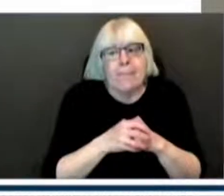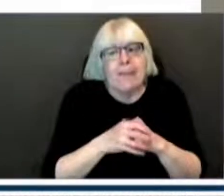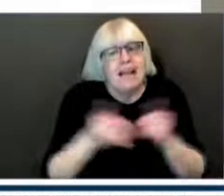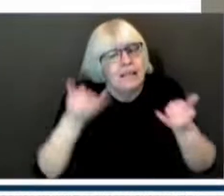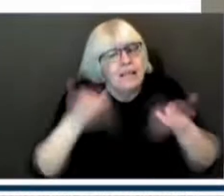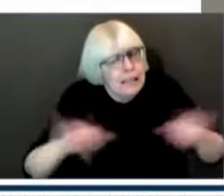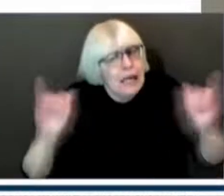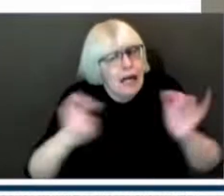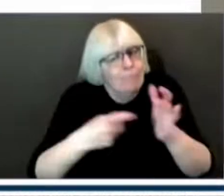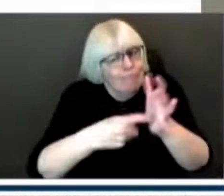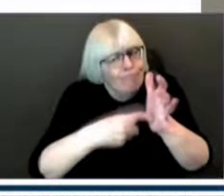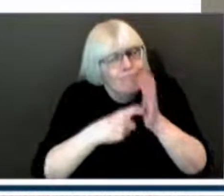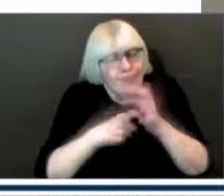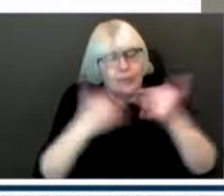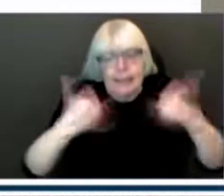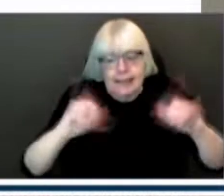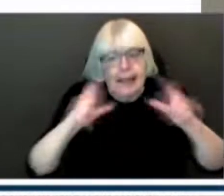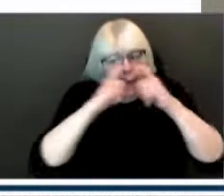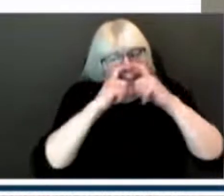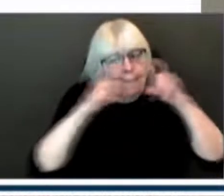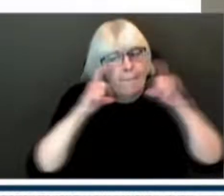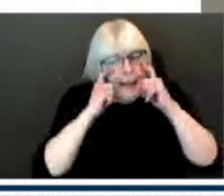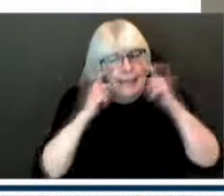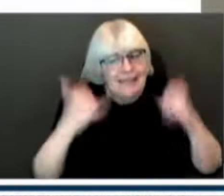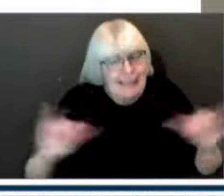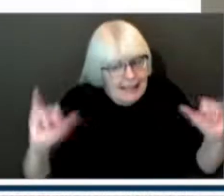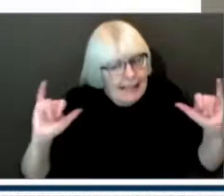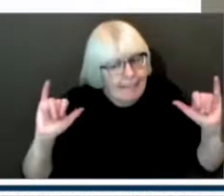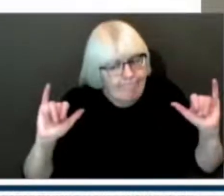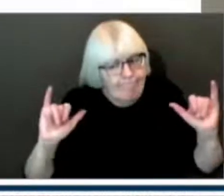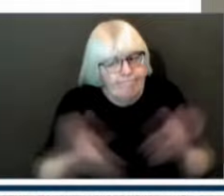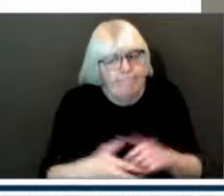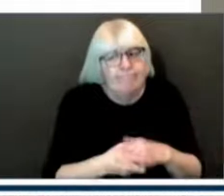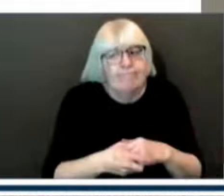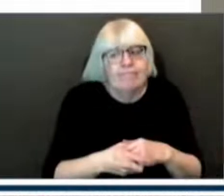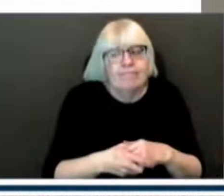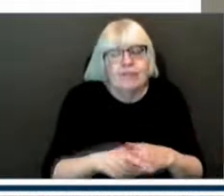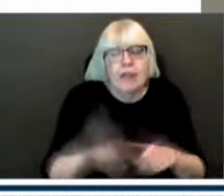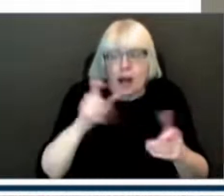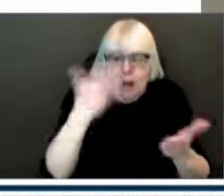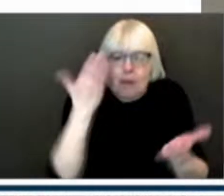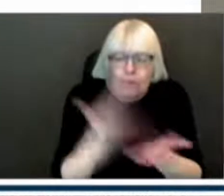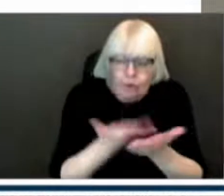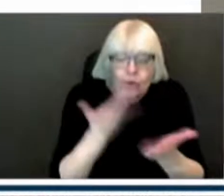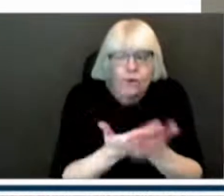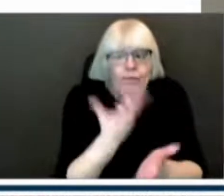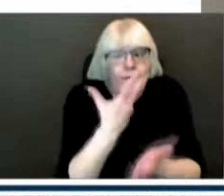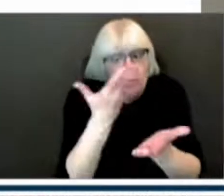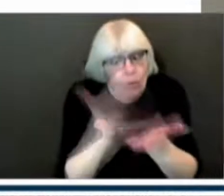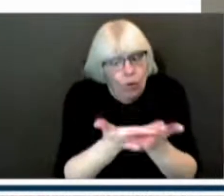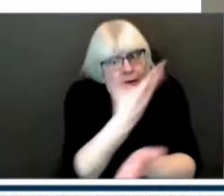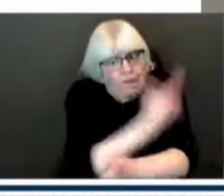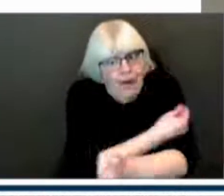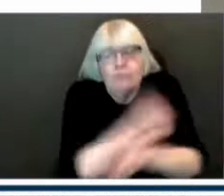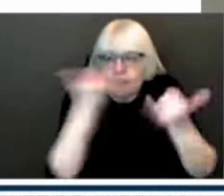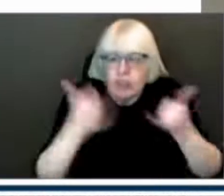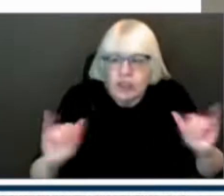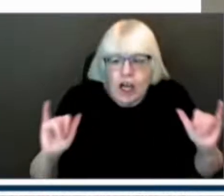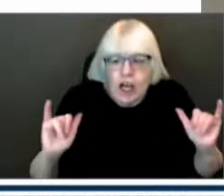public places, and proof of vaccination is still necessary for discretionary activities. And we will let our